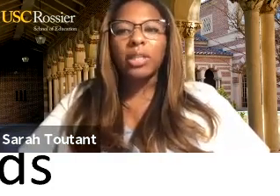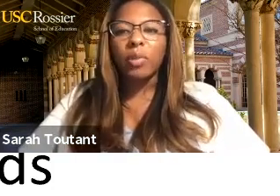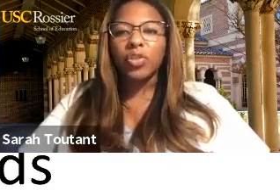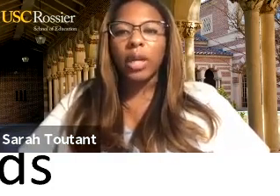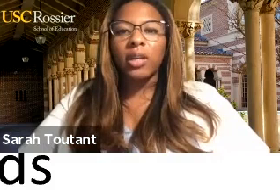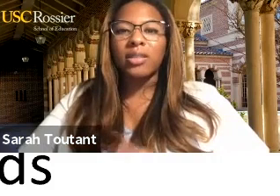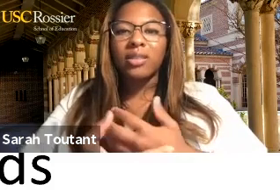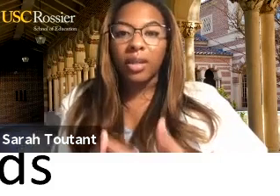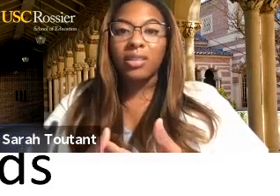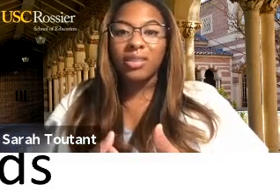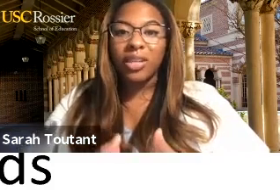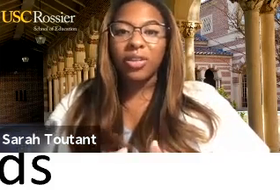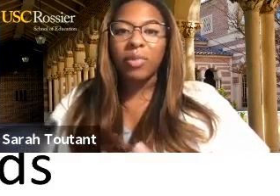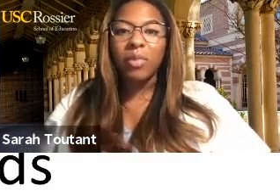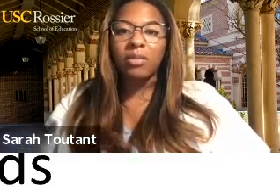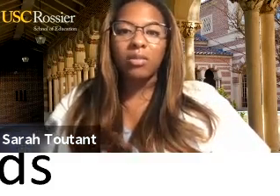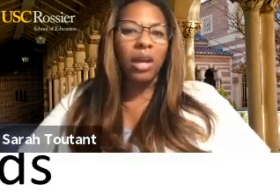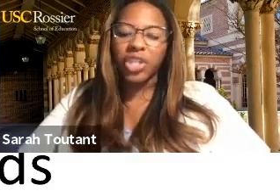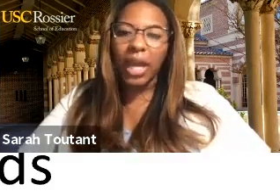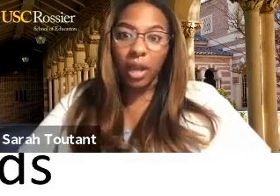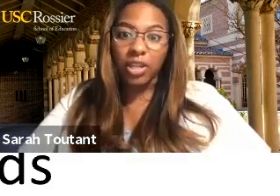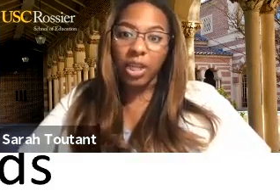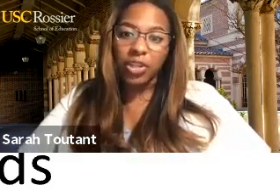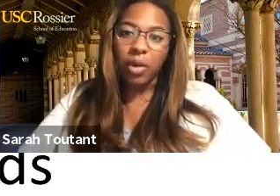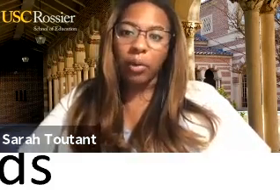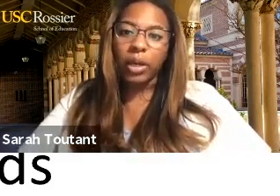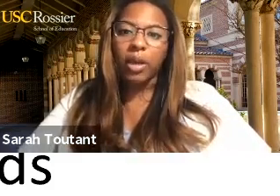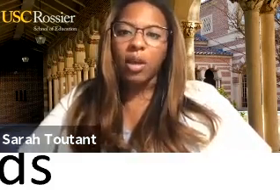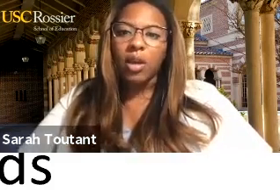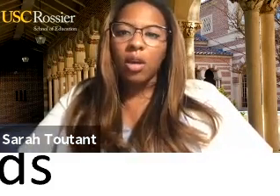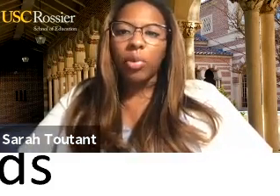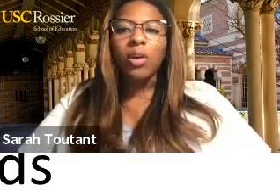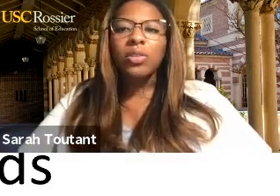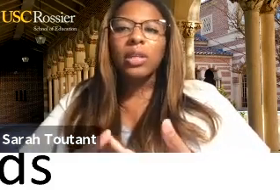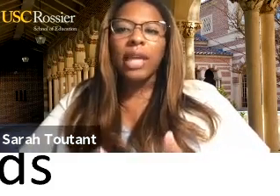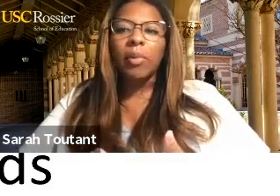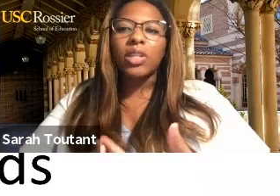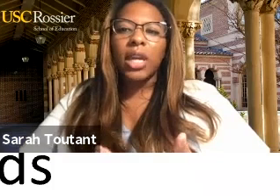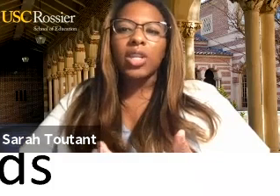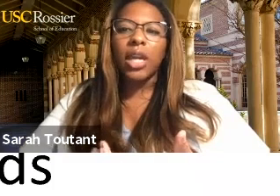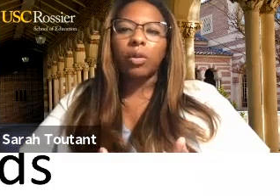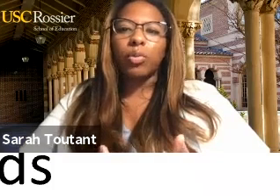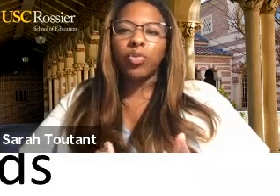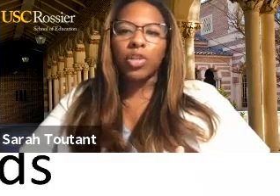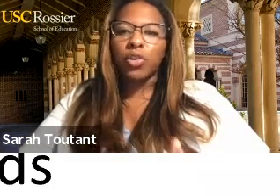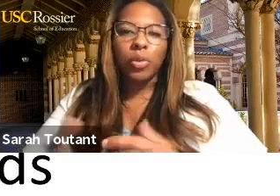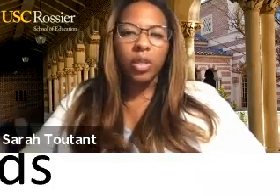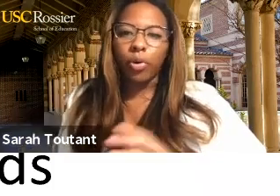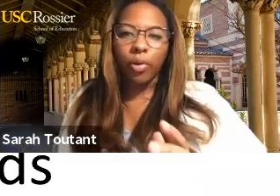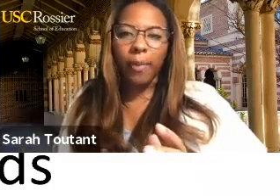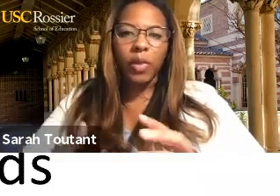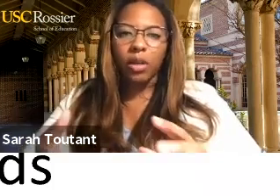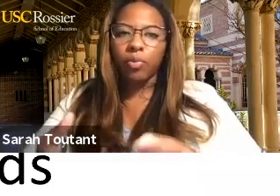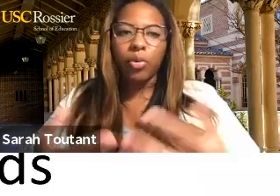only demonstrate a sincere commitment to educational equity, but also to examine and change inequitable structures within